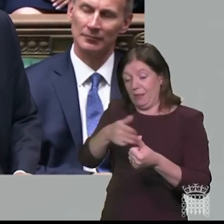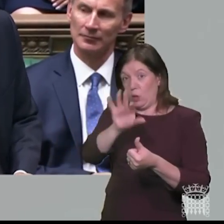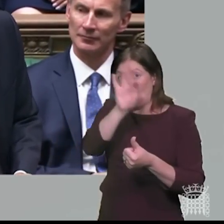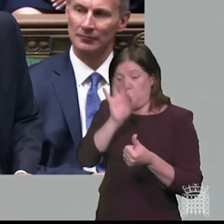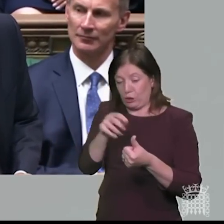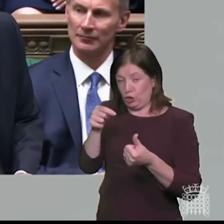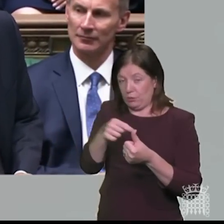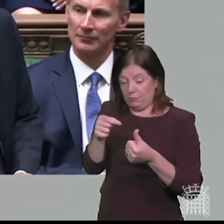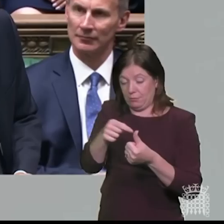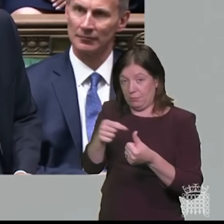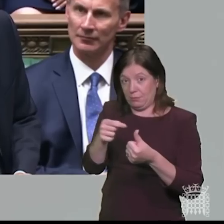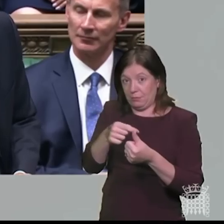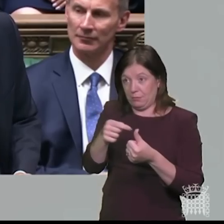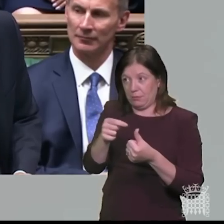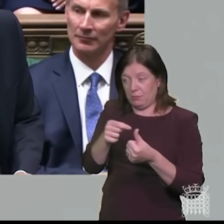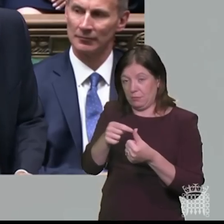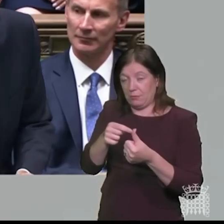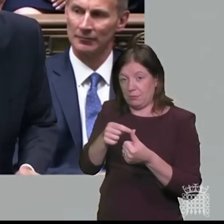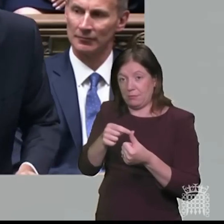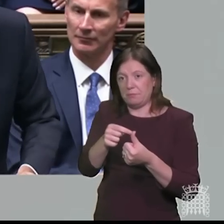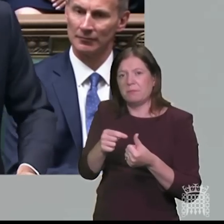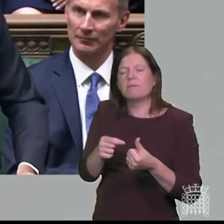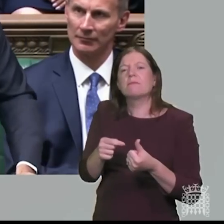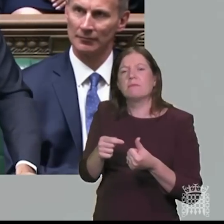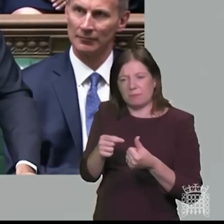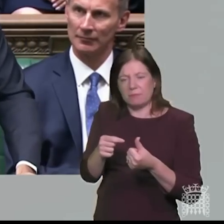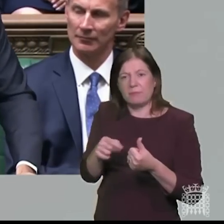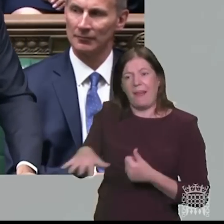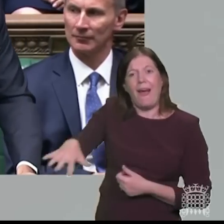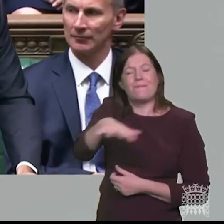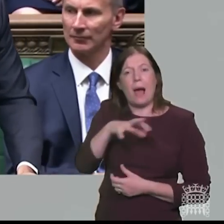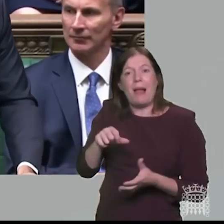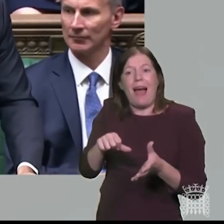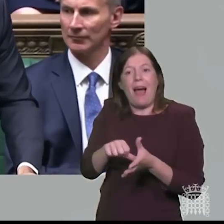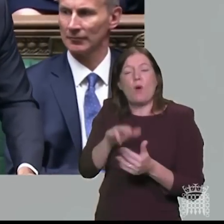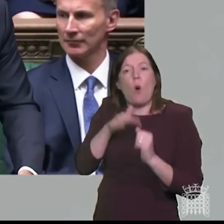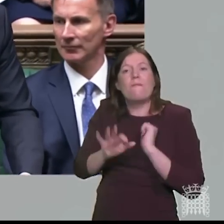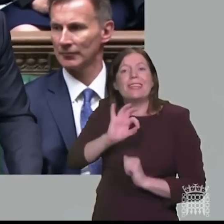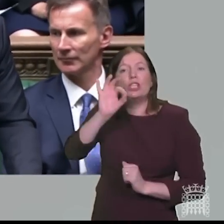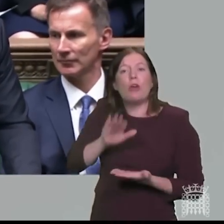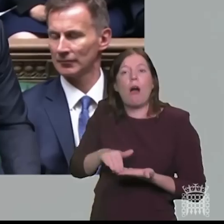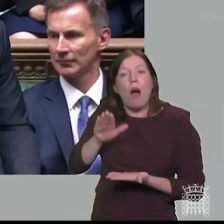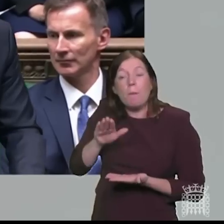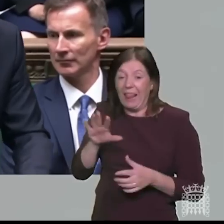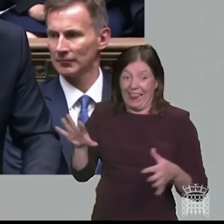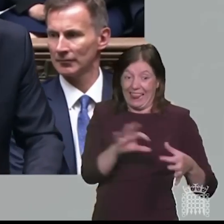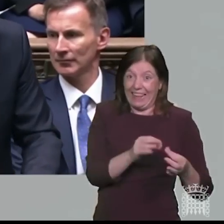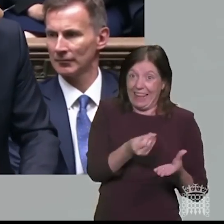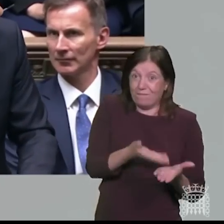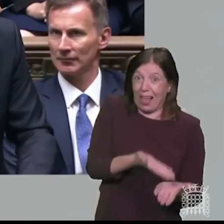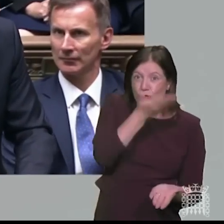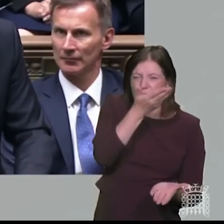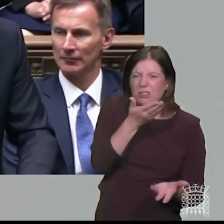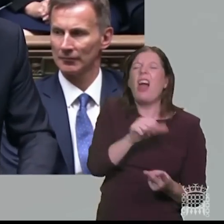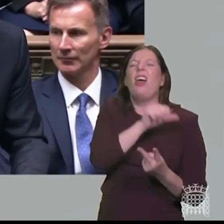question talks about the challenges posed on ordinary families by higher interest rates caused by higher inflation. What does his